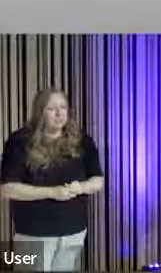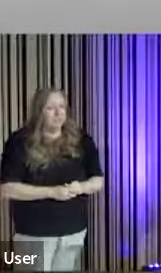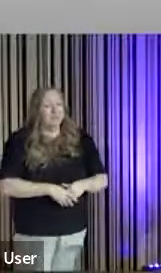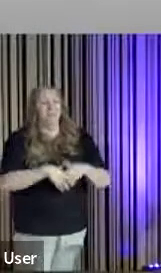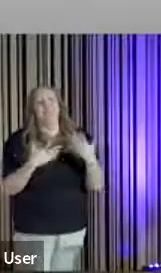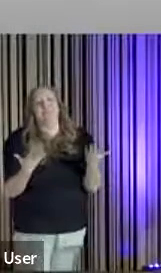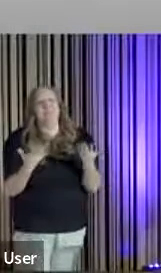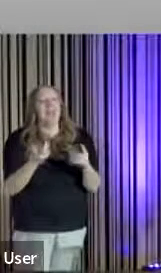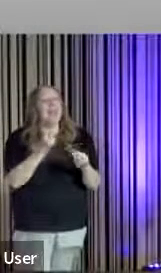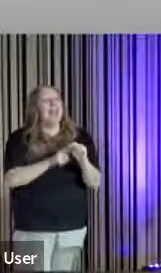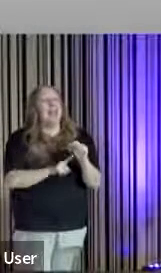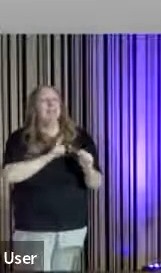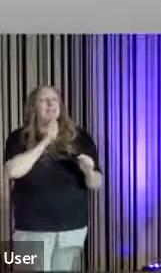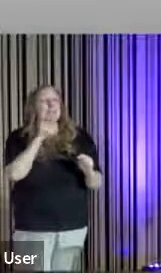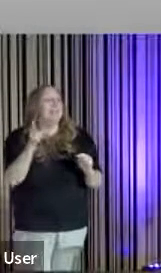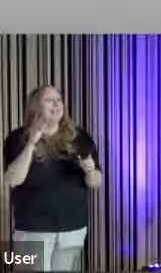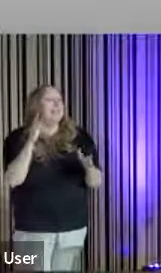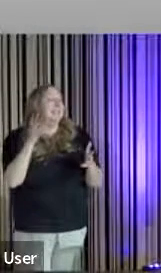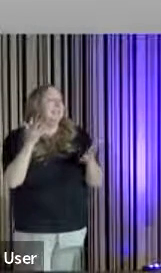really